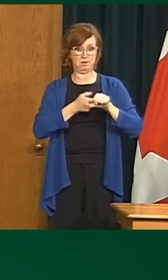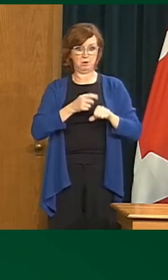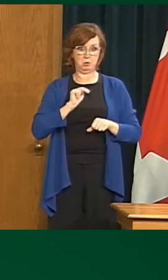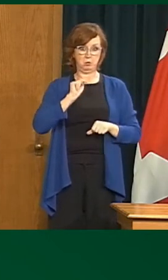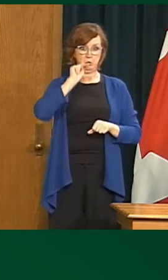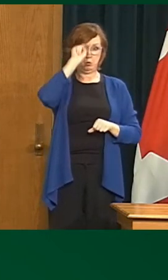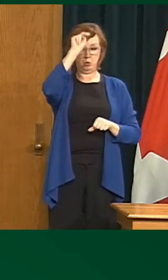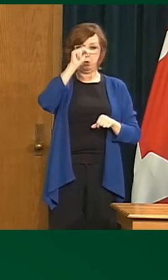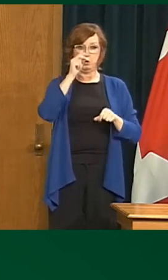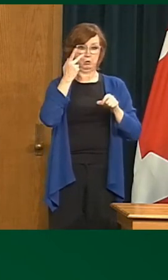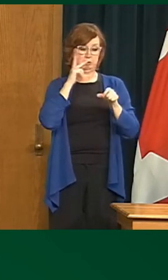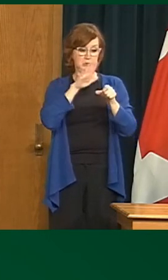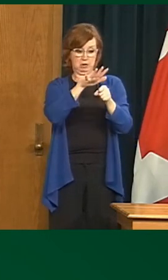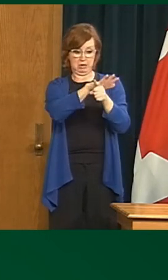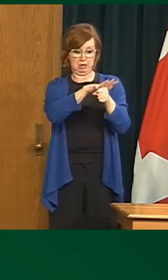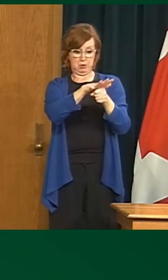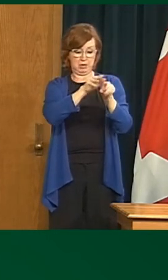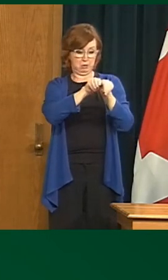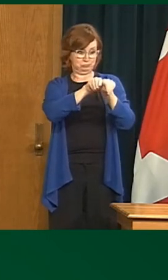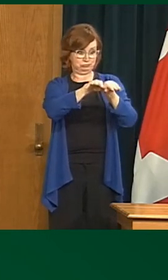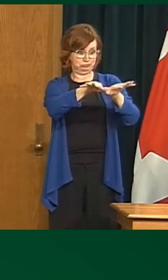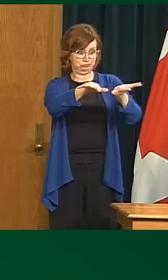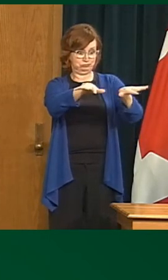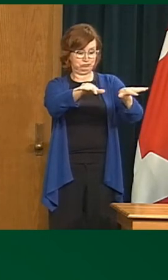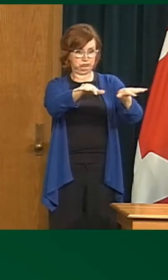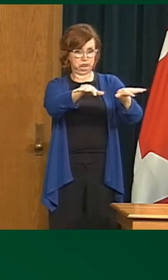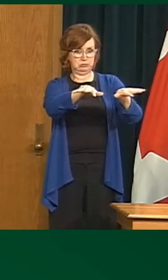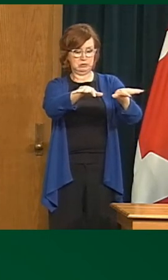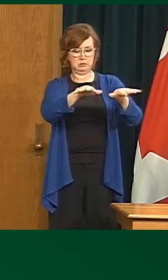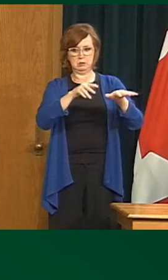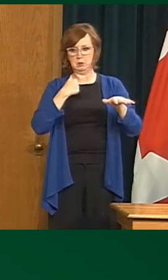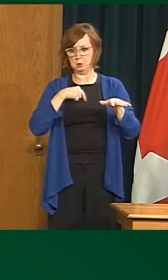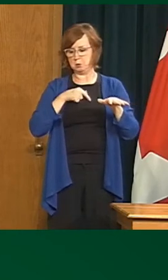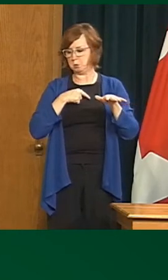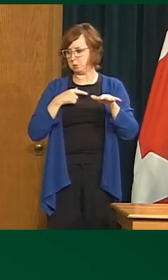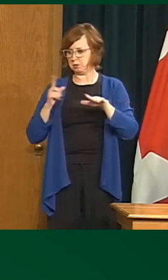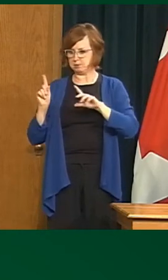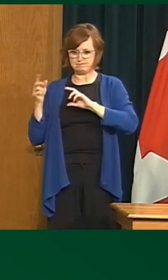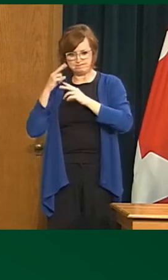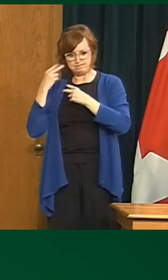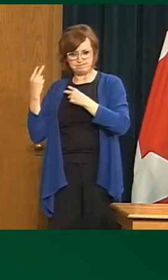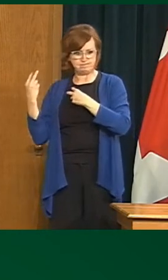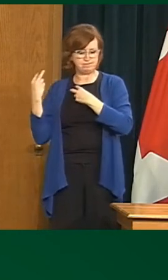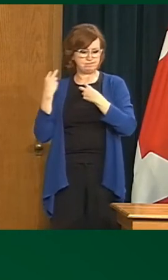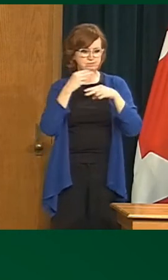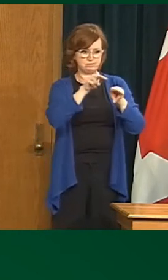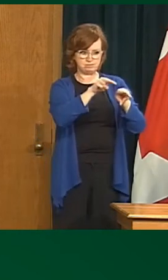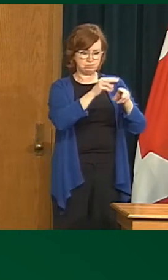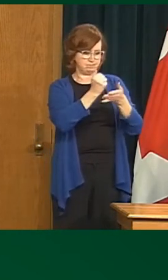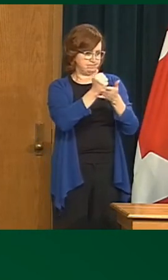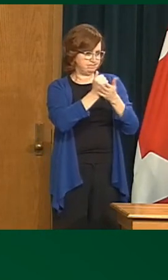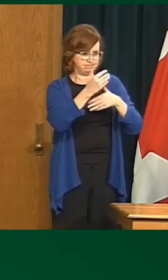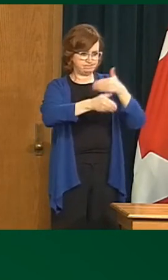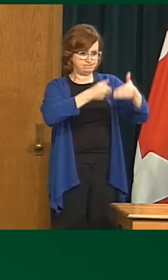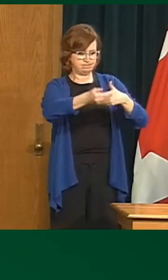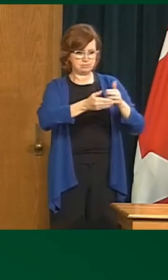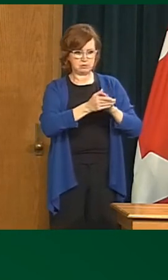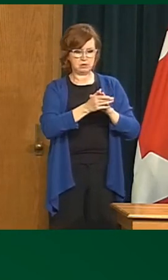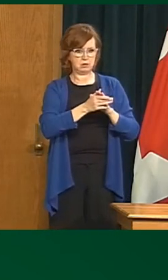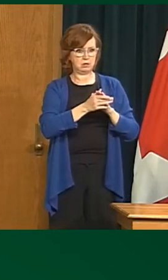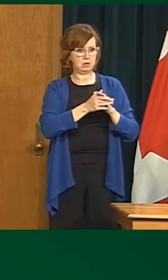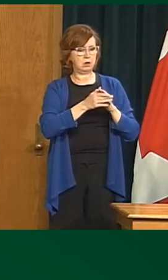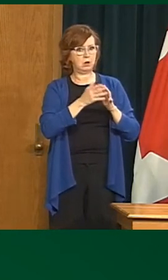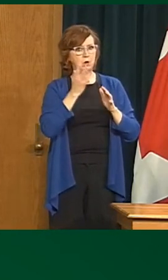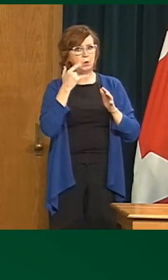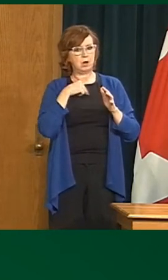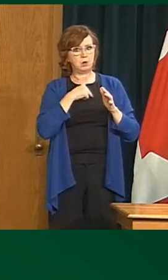and in motion really in the northwestern portion of the province, and it was spreading into communities near there, and